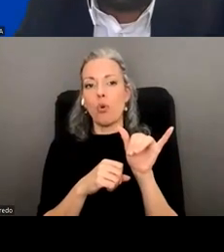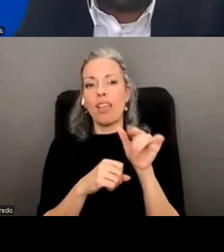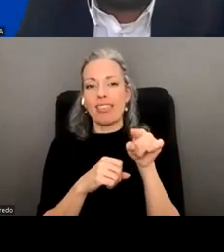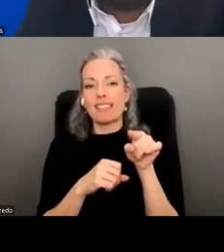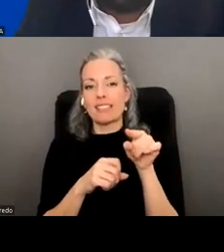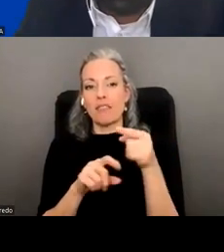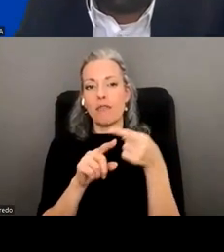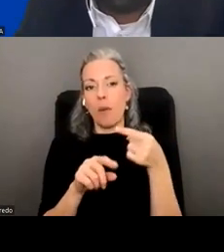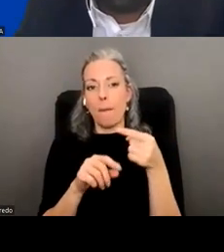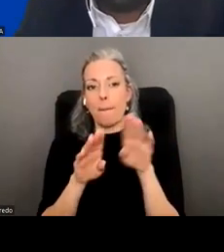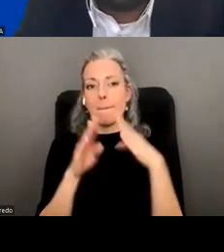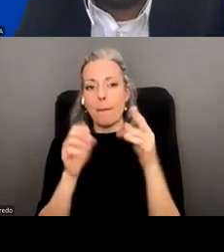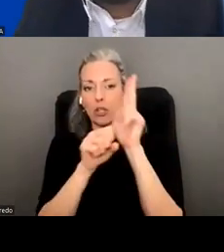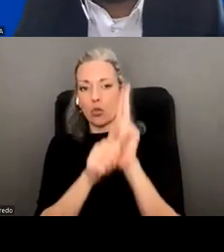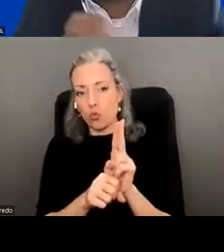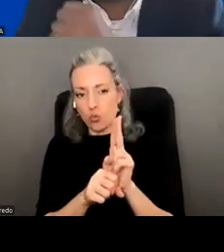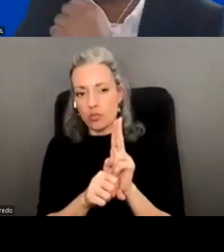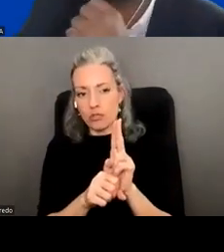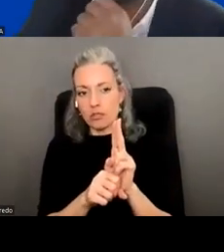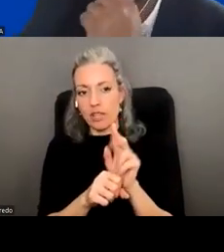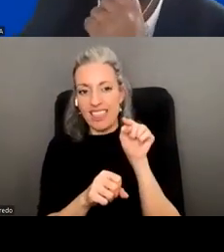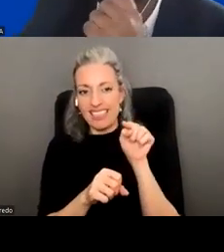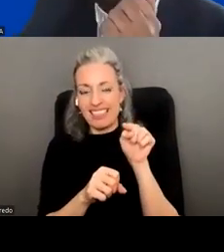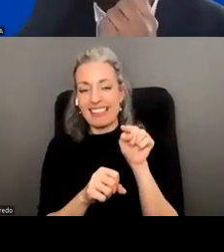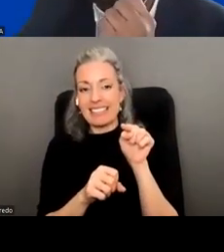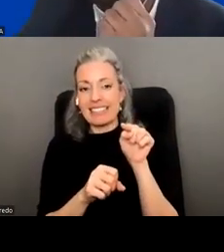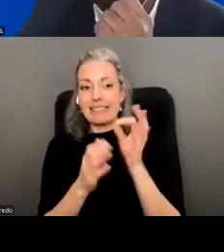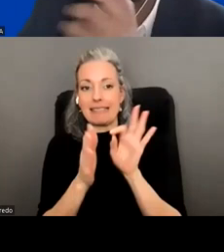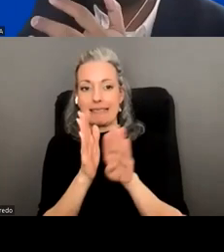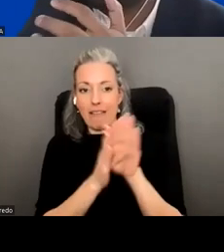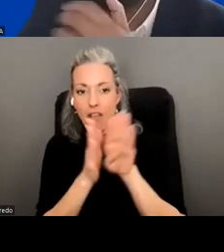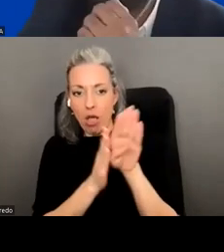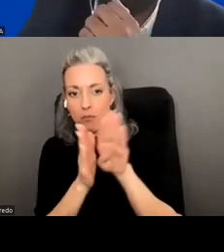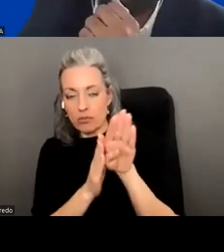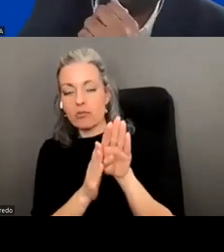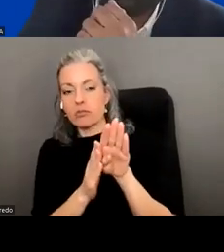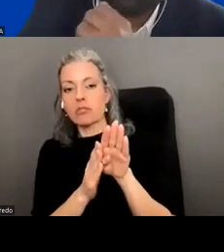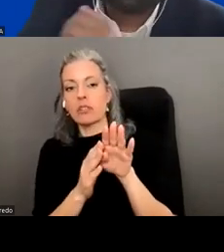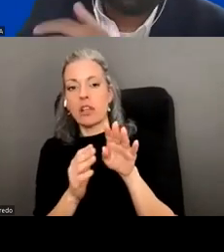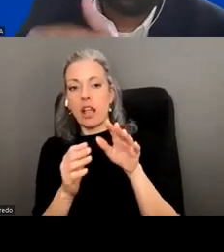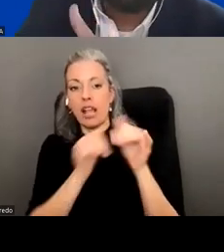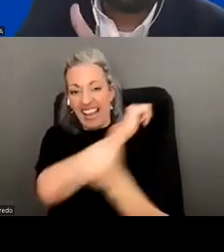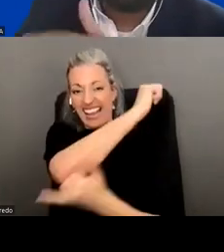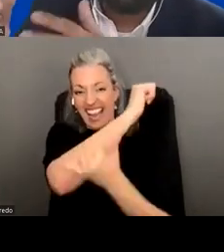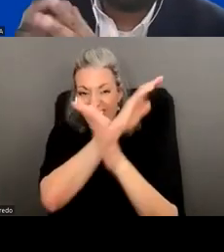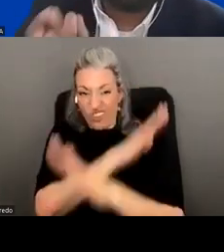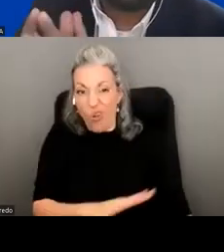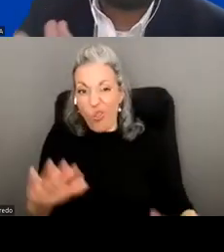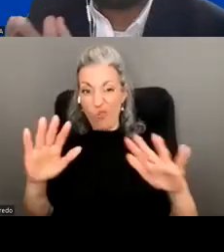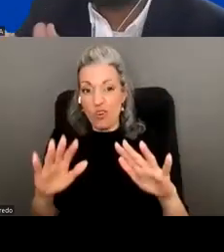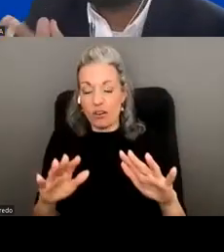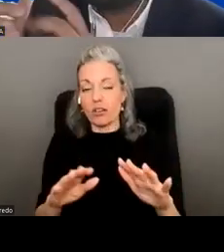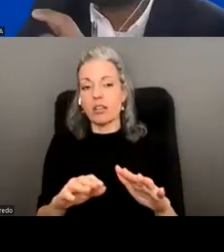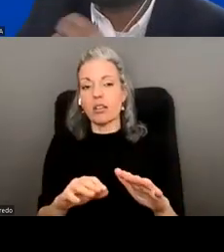public use micro data areas. That's what the census develops. These are a collection of counties, I believe. They don't overlap. They include at